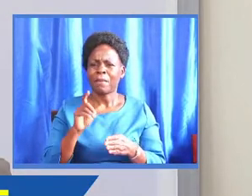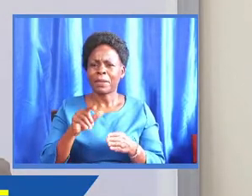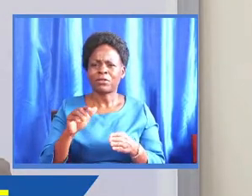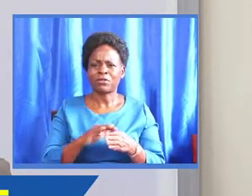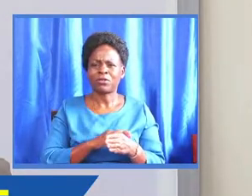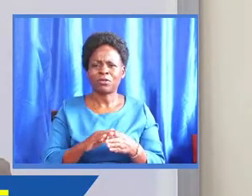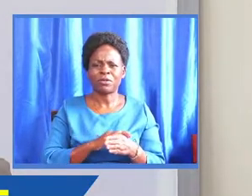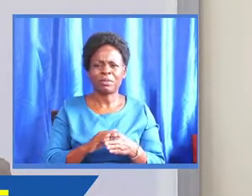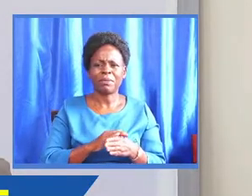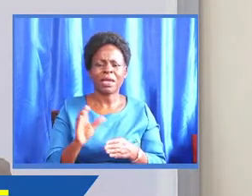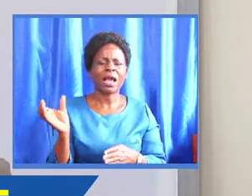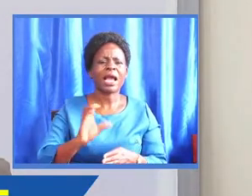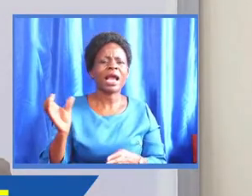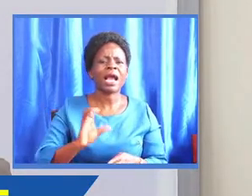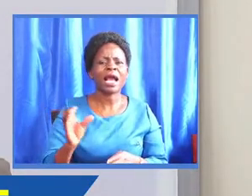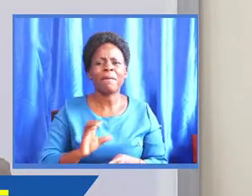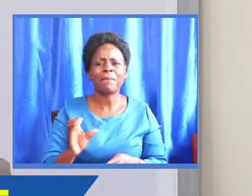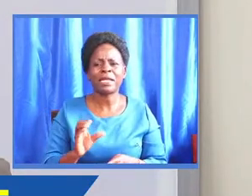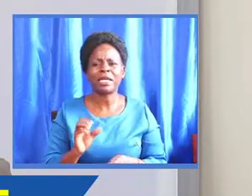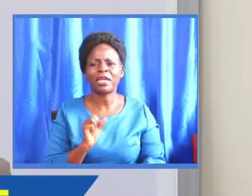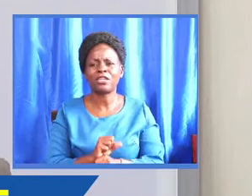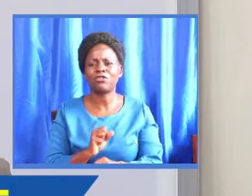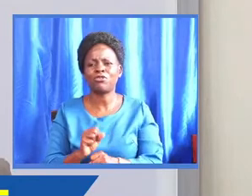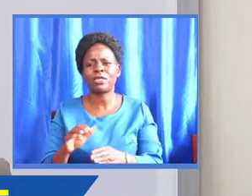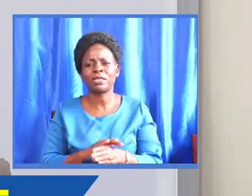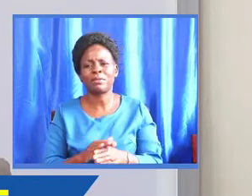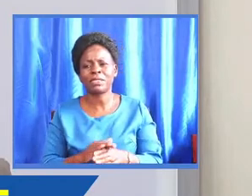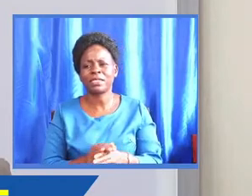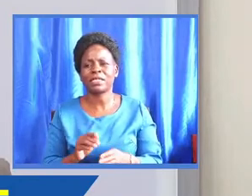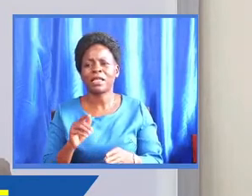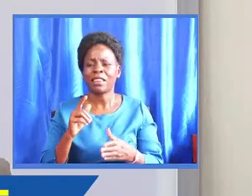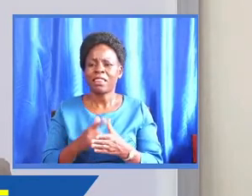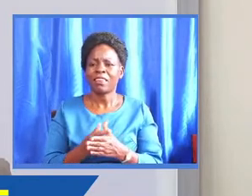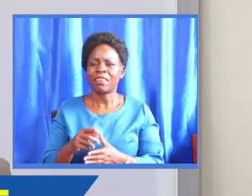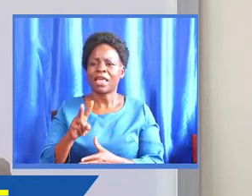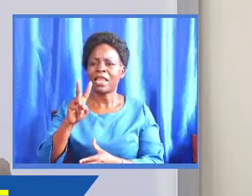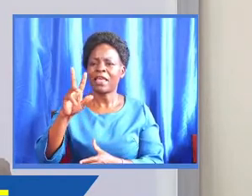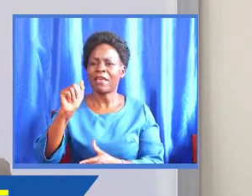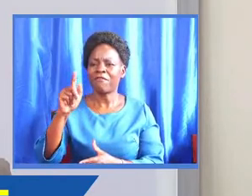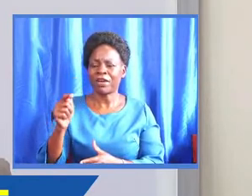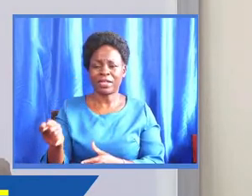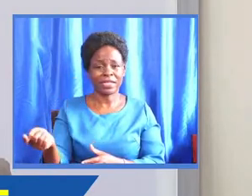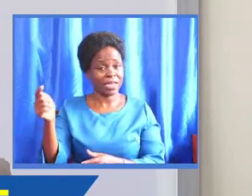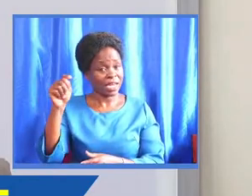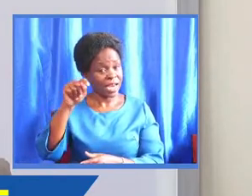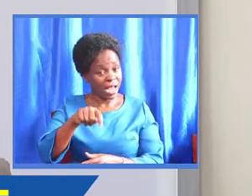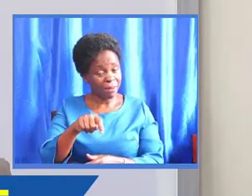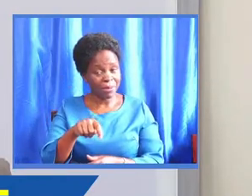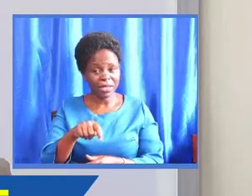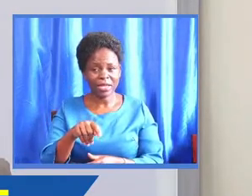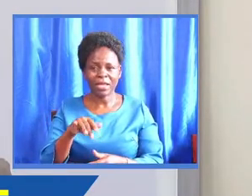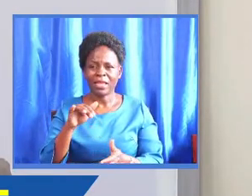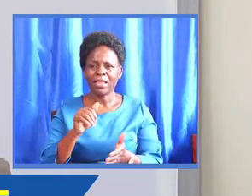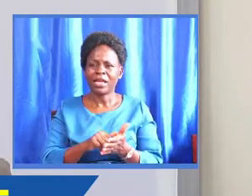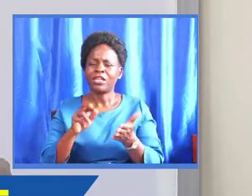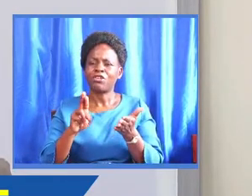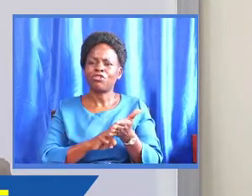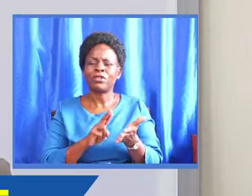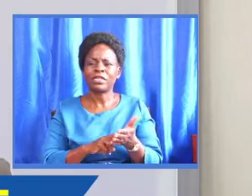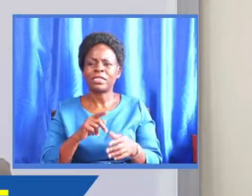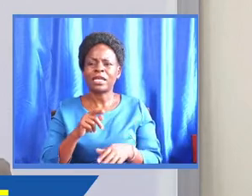it out is a company and it's carrying out business, then VAT comes in. So at that point in time, you register for